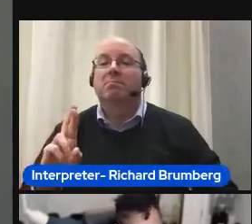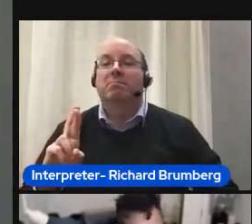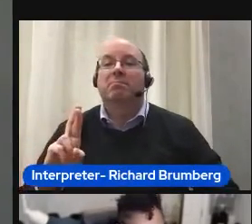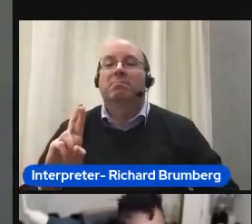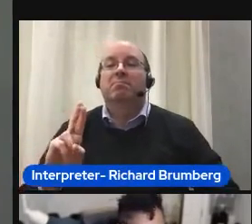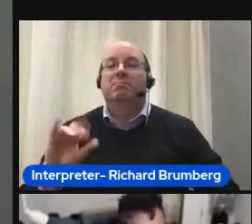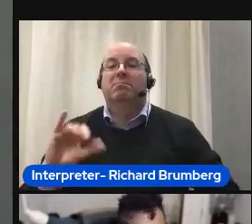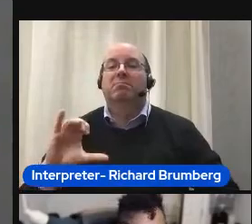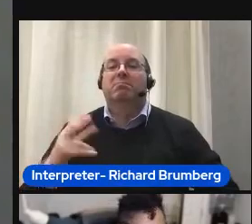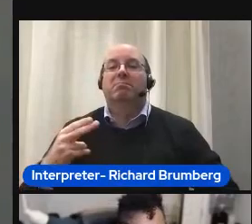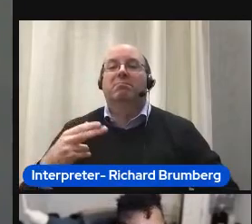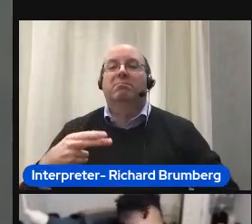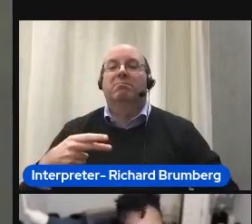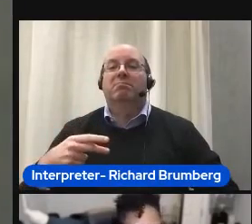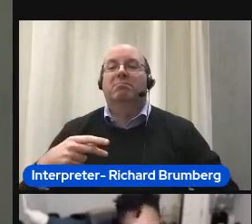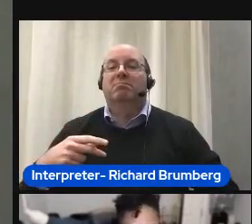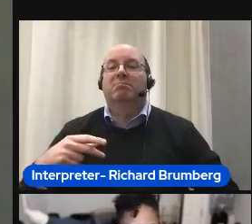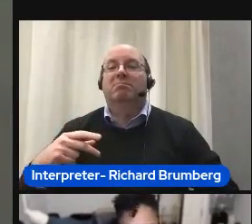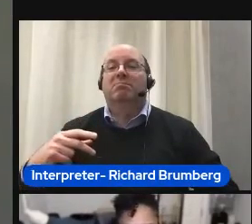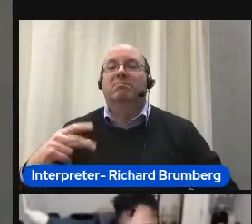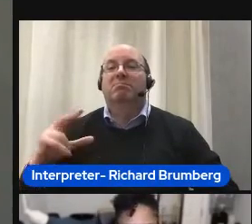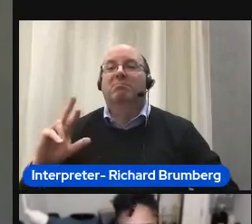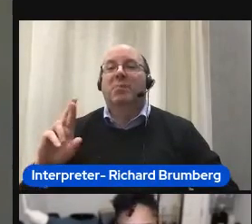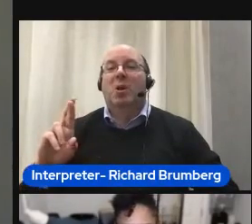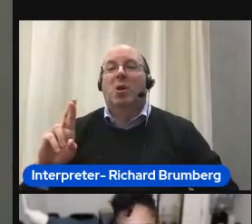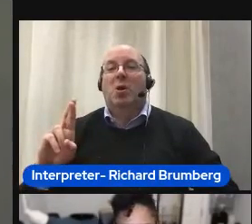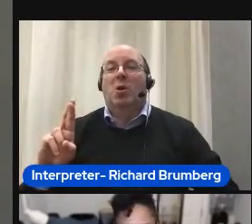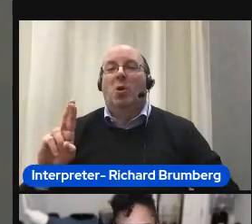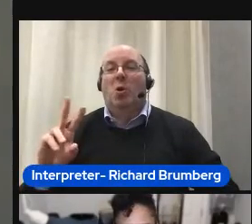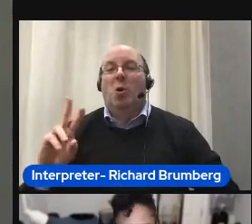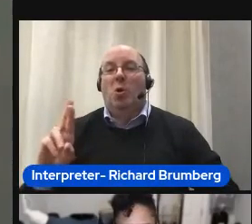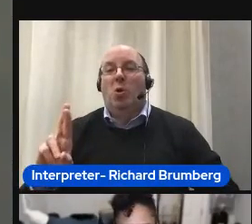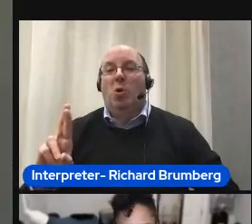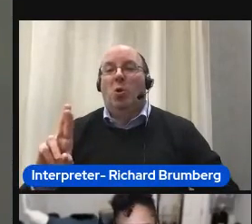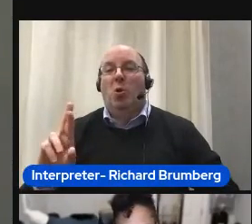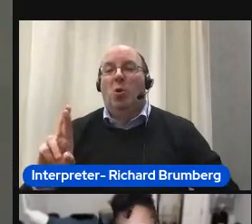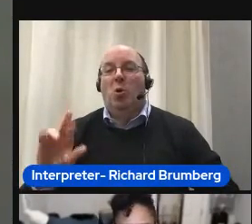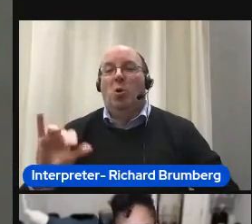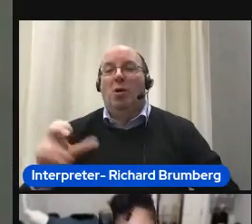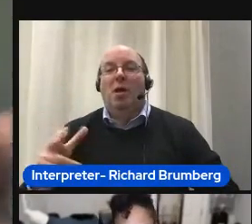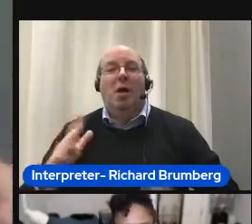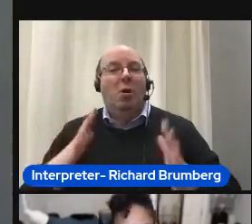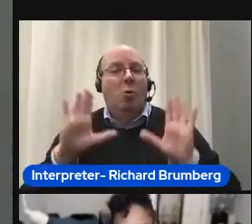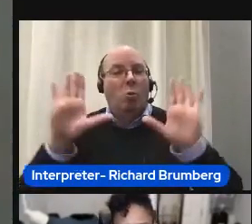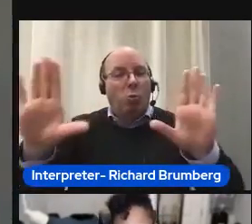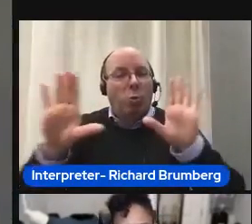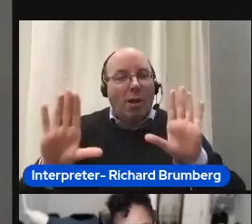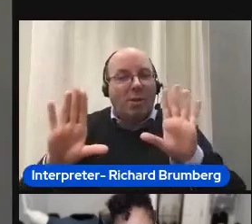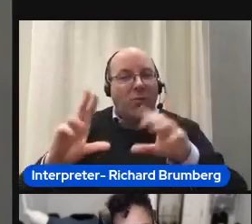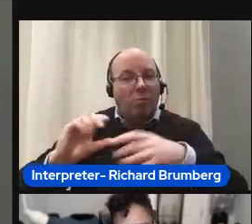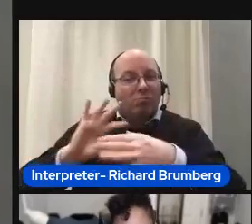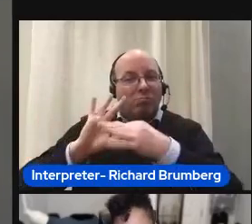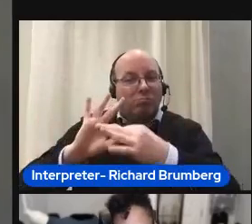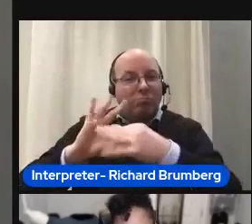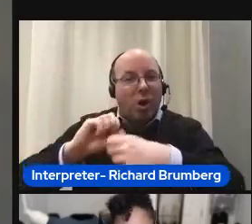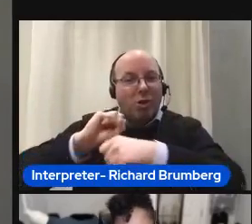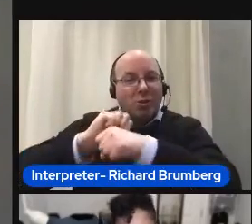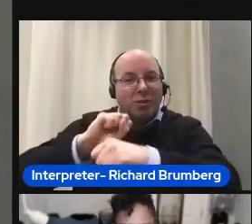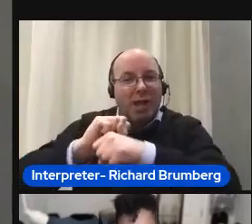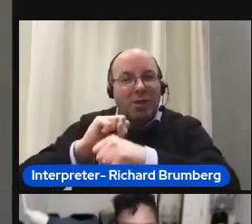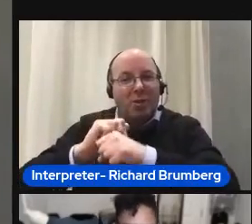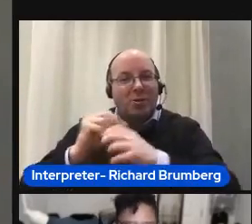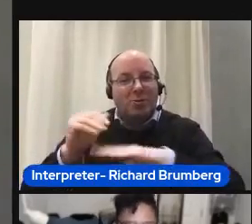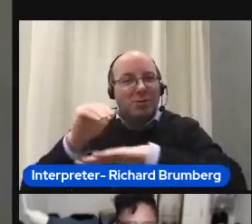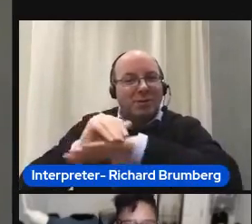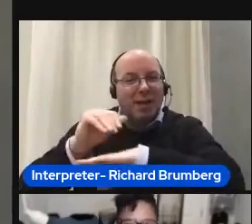tonight. And I really want to say that it was wonderful working with Russell to help make this evening's